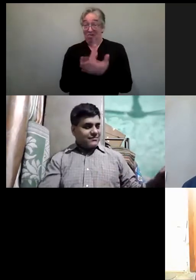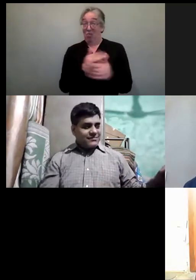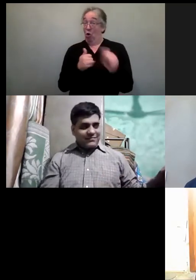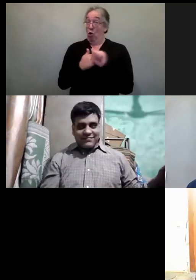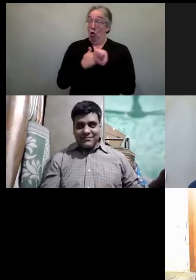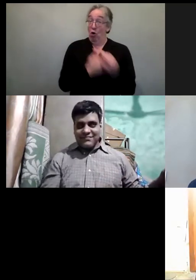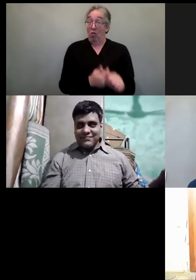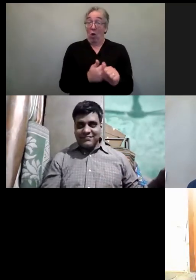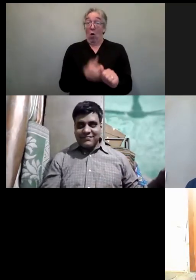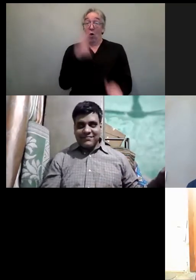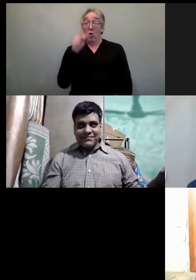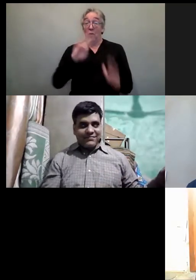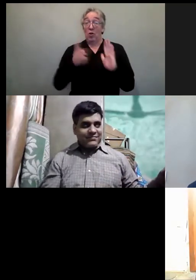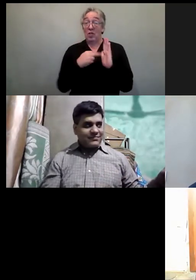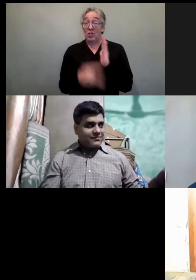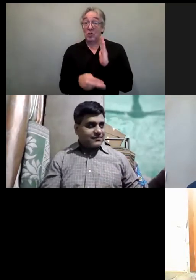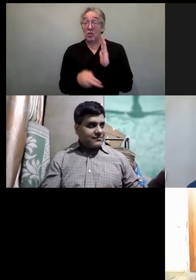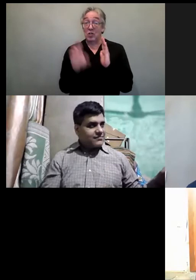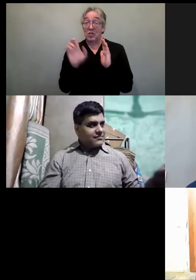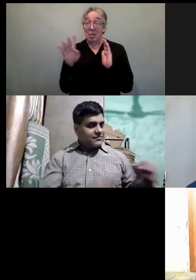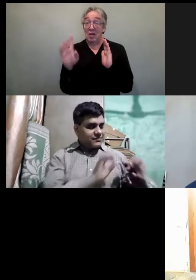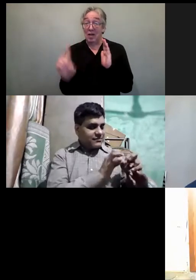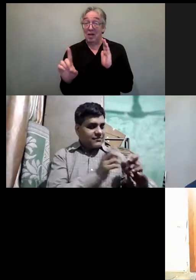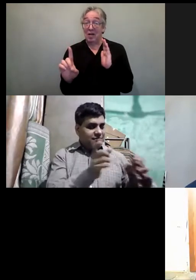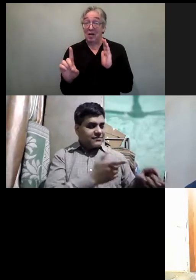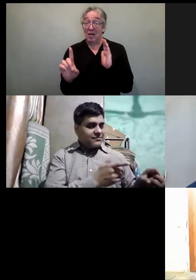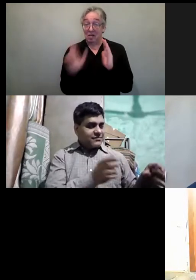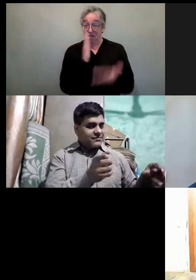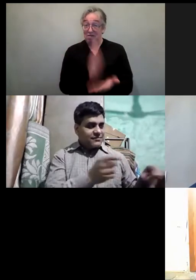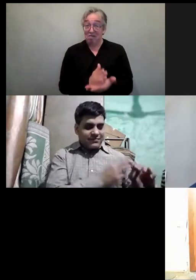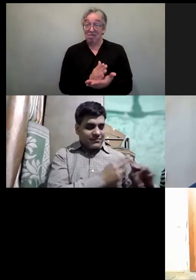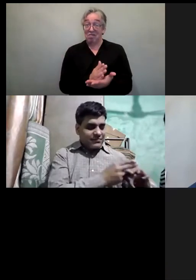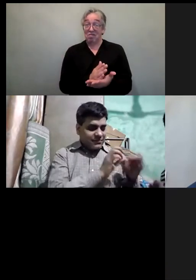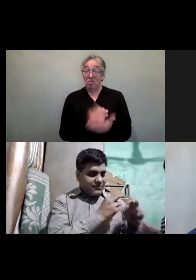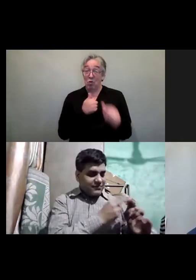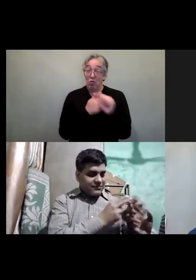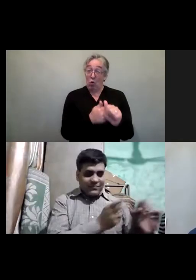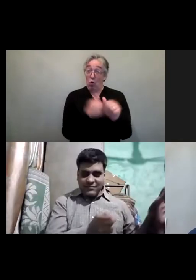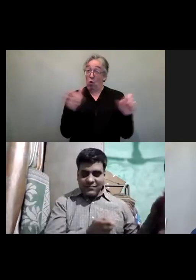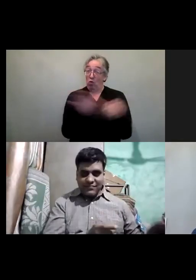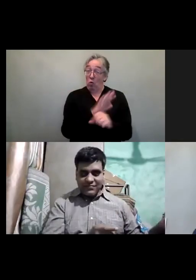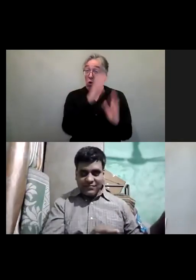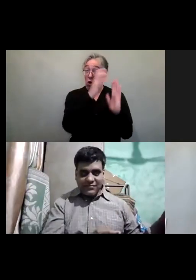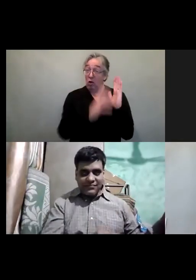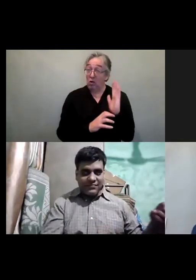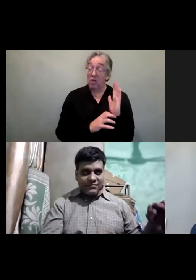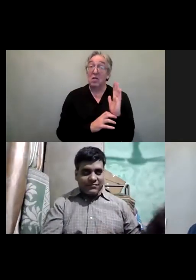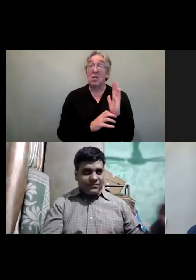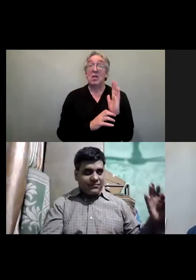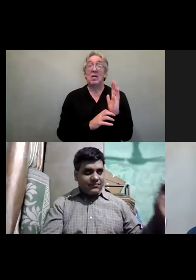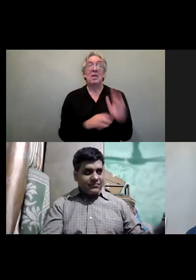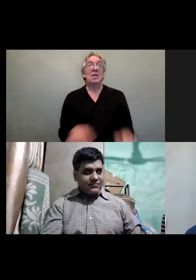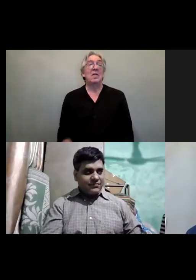necessary to implement the CRPD dispositions? And that's where we see both some encouraging signs